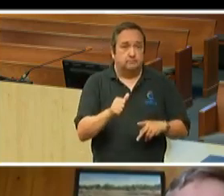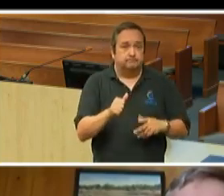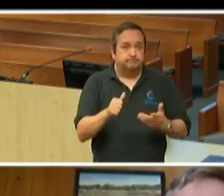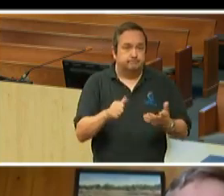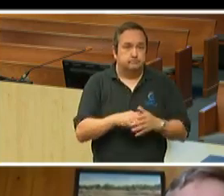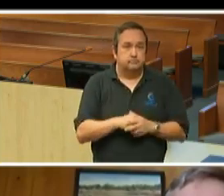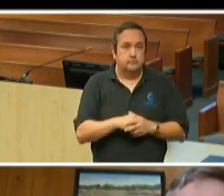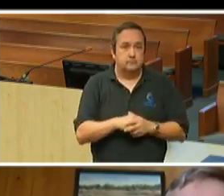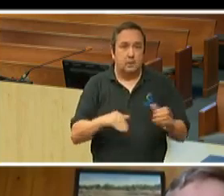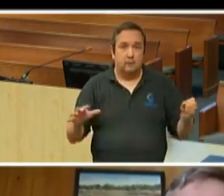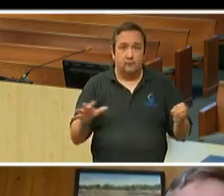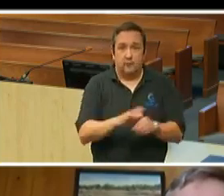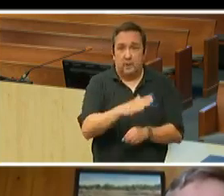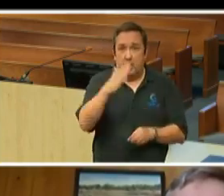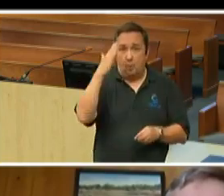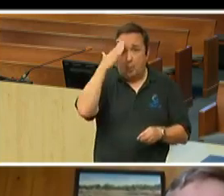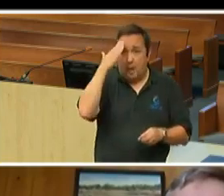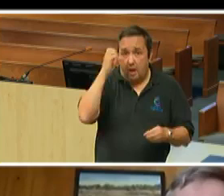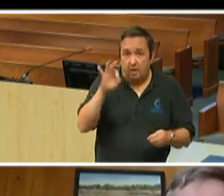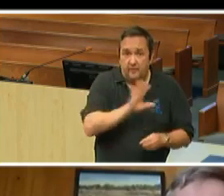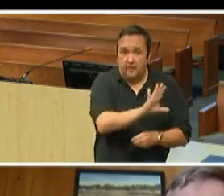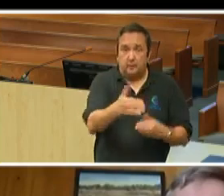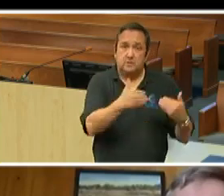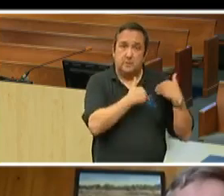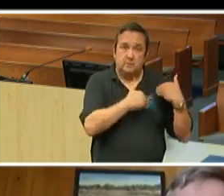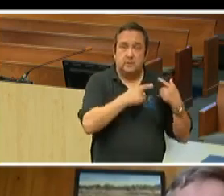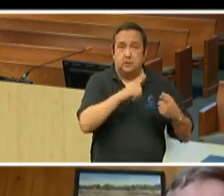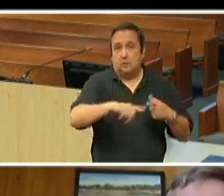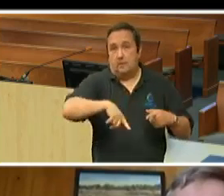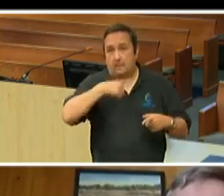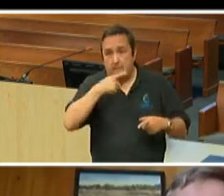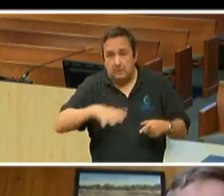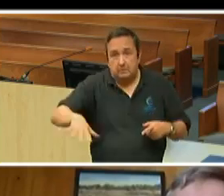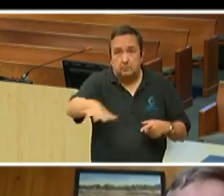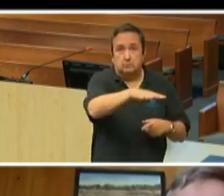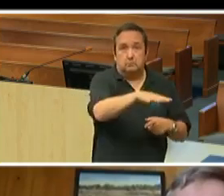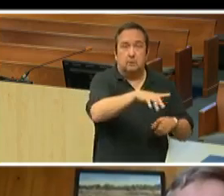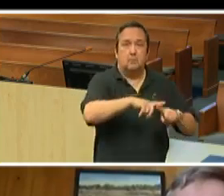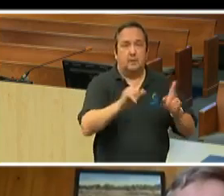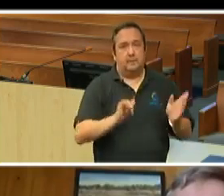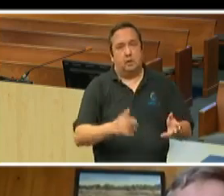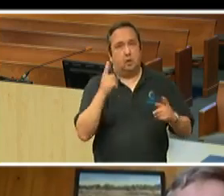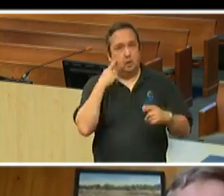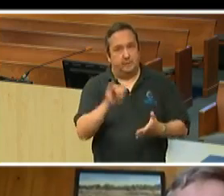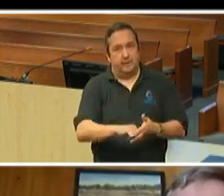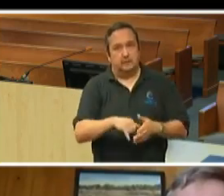fully aware of their responsibility to the public, but that was the report I got.